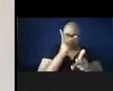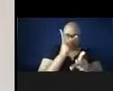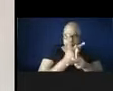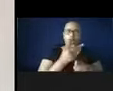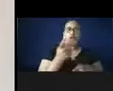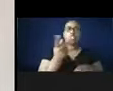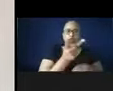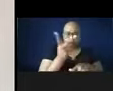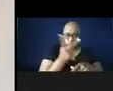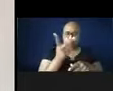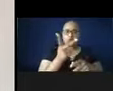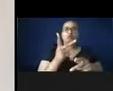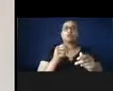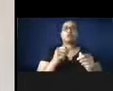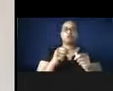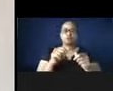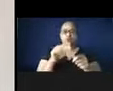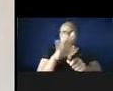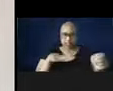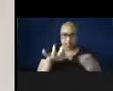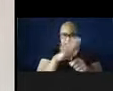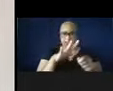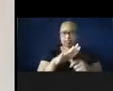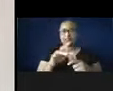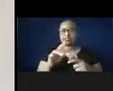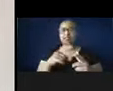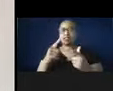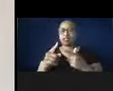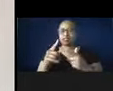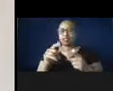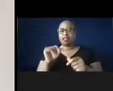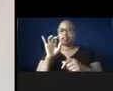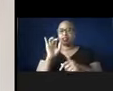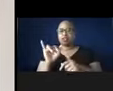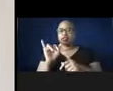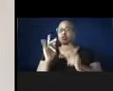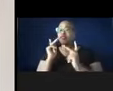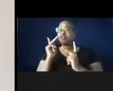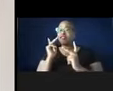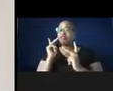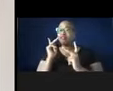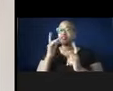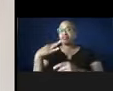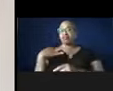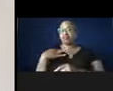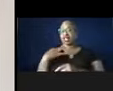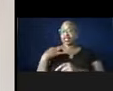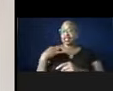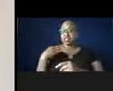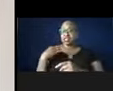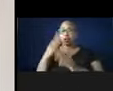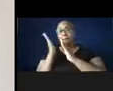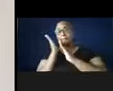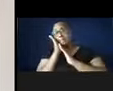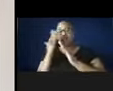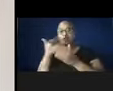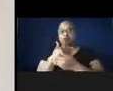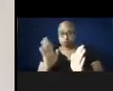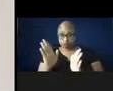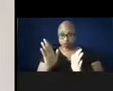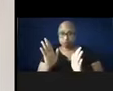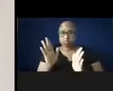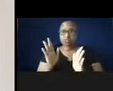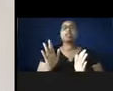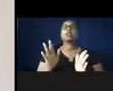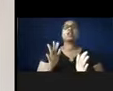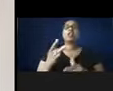these were bedrooms for volunteers, and they've essentially been adaptively reused.